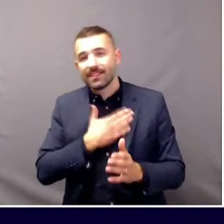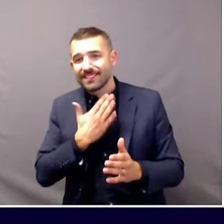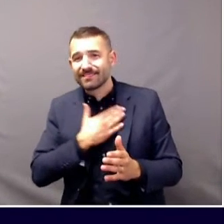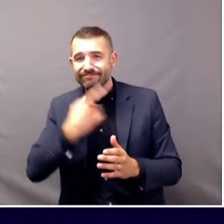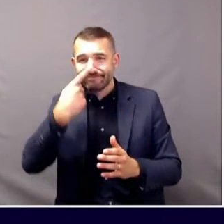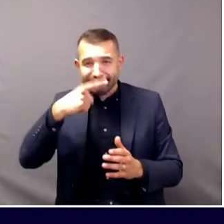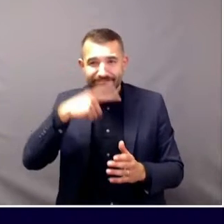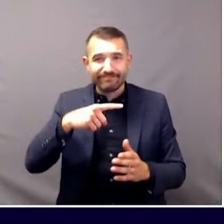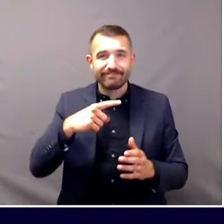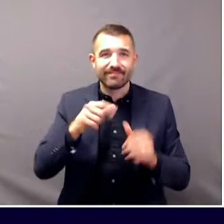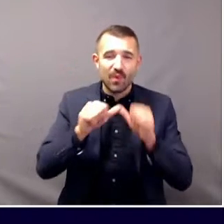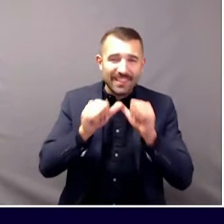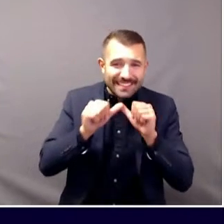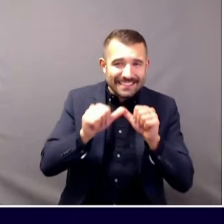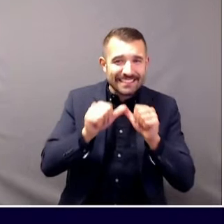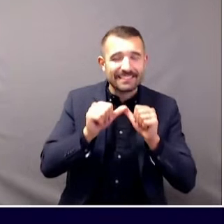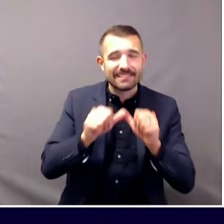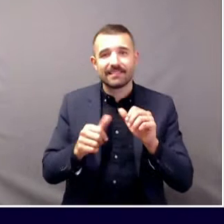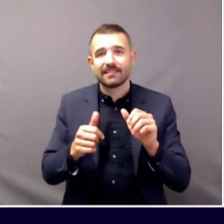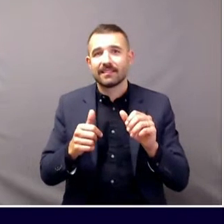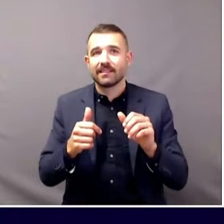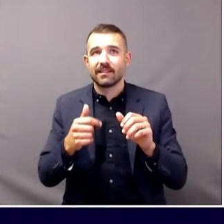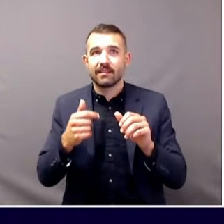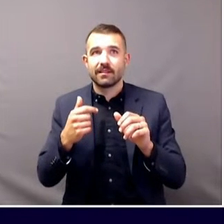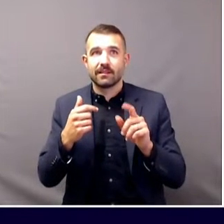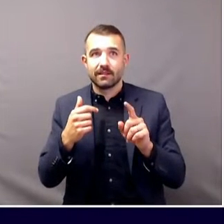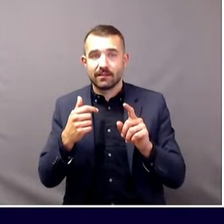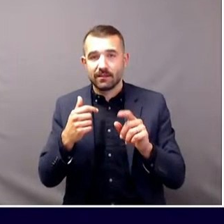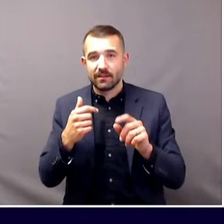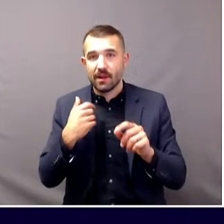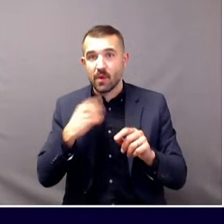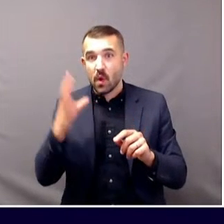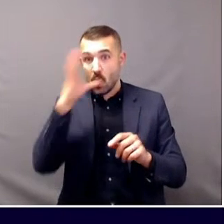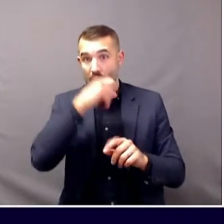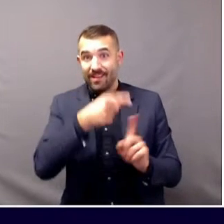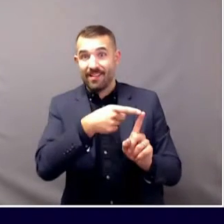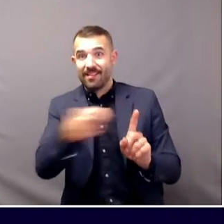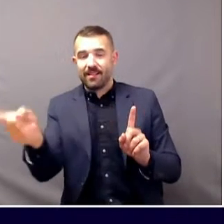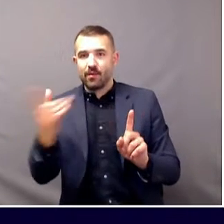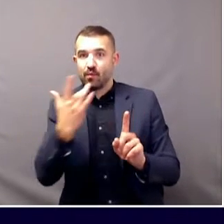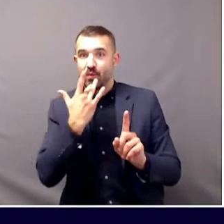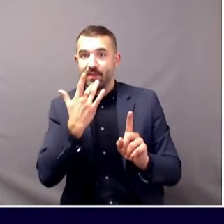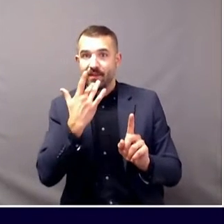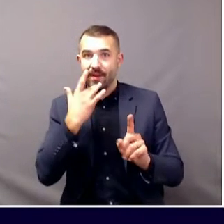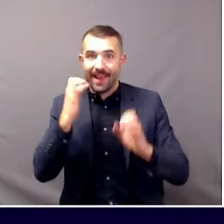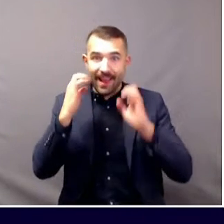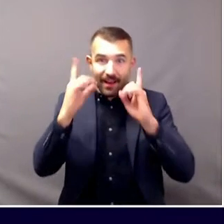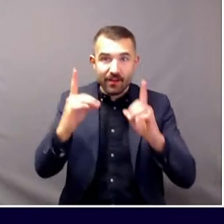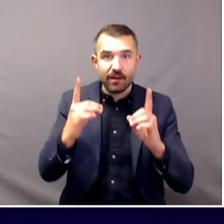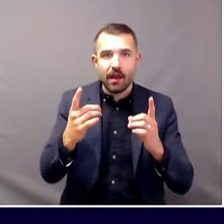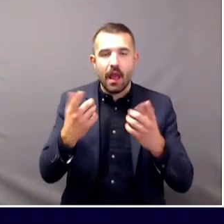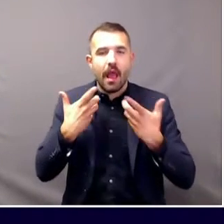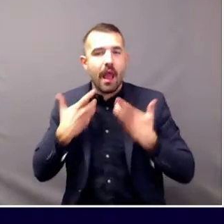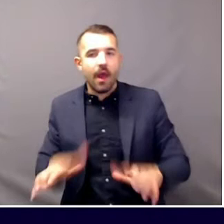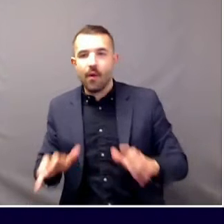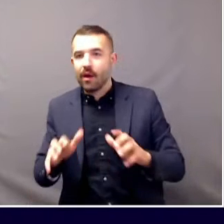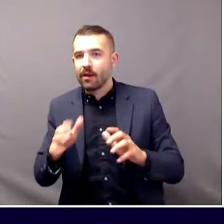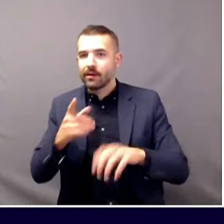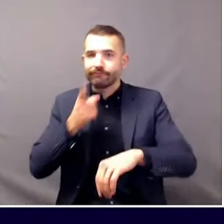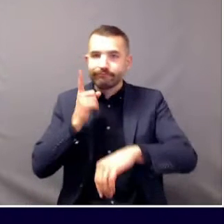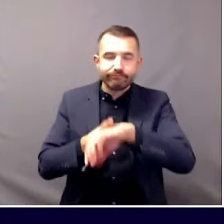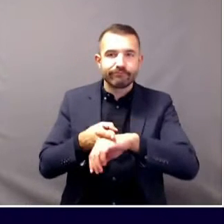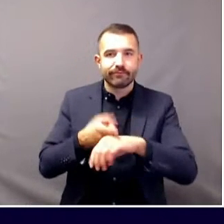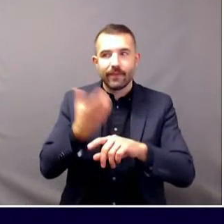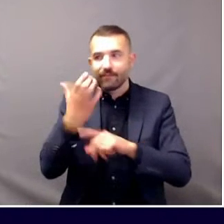to assume that, and most people in Maine have proven this, that they are interested in protecting themselves and other people. Make sure that